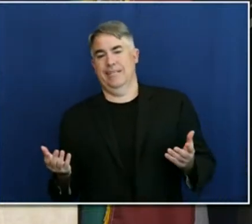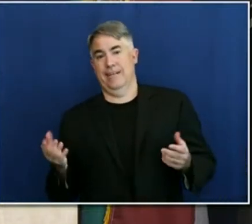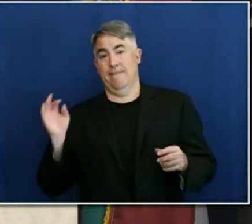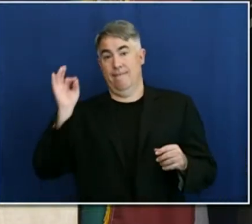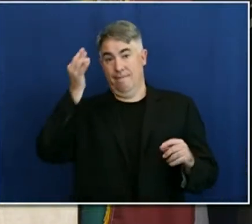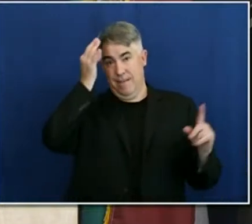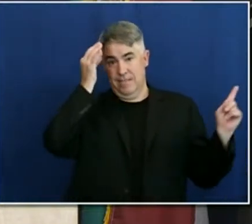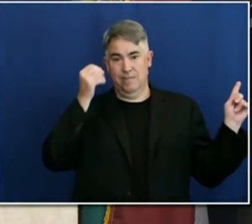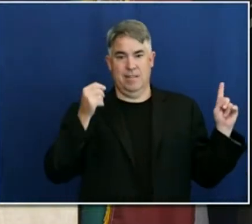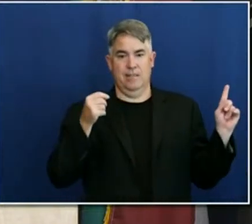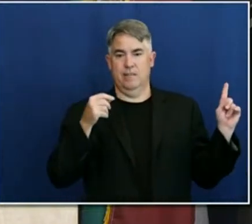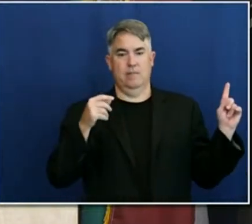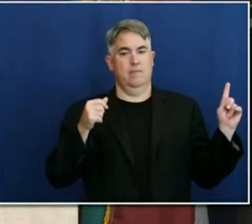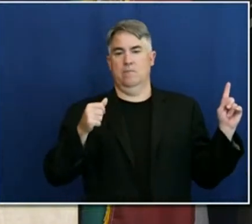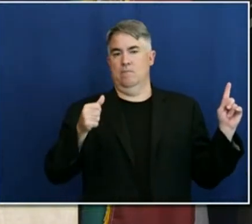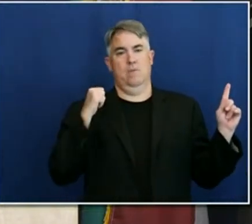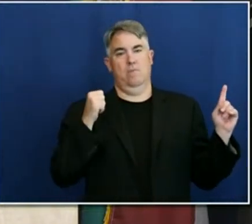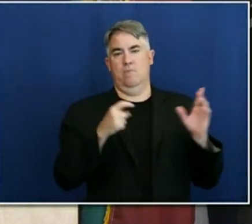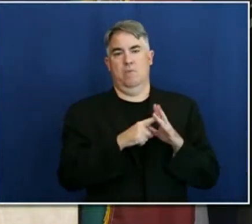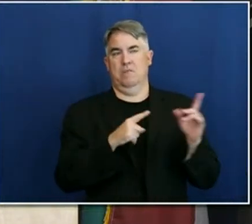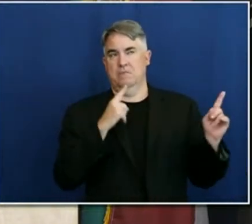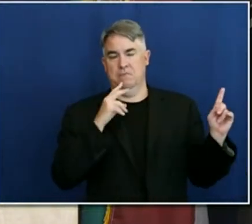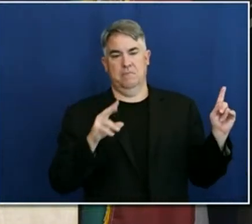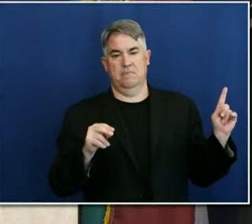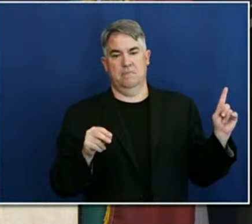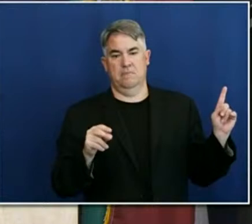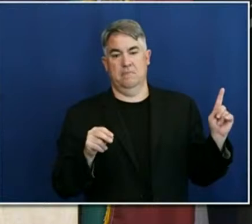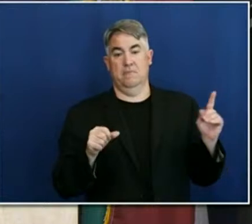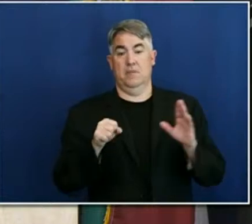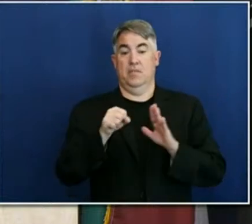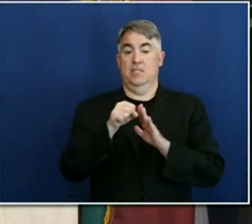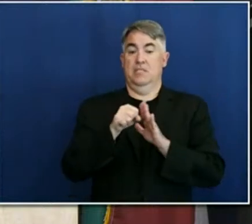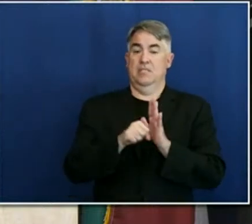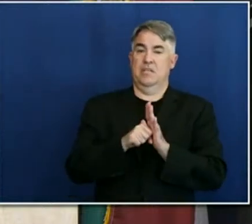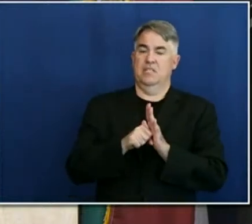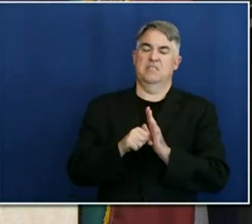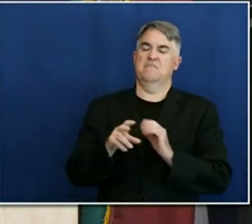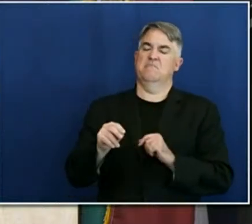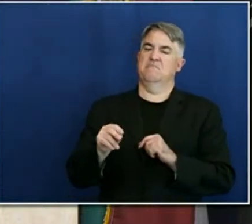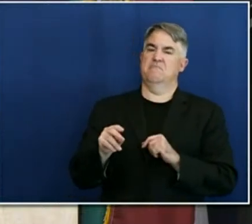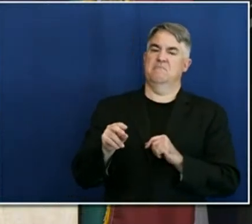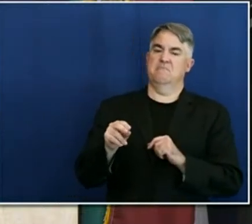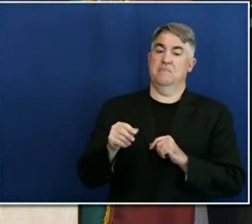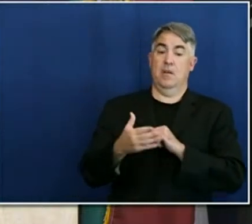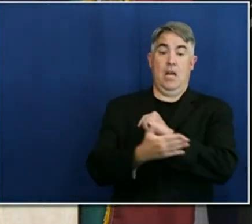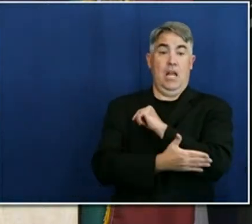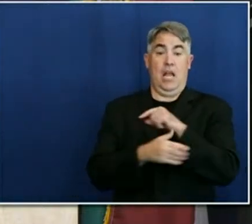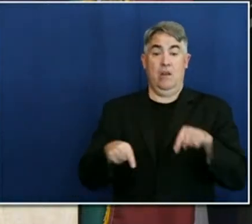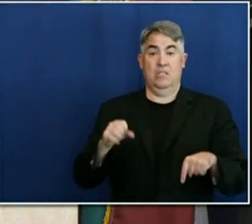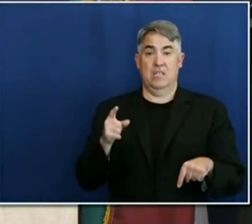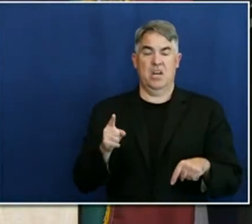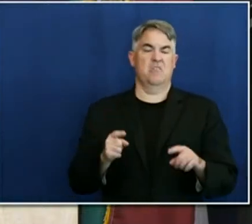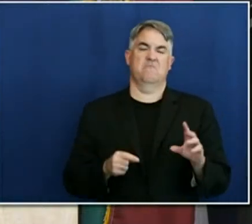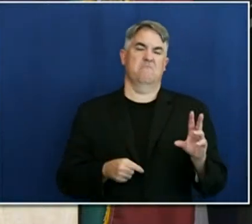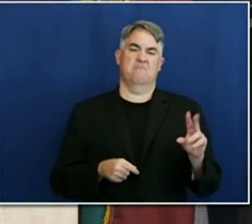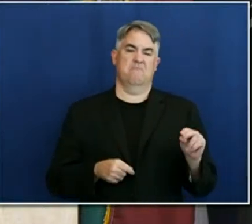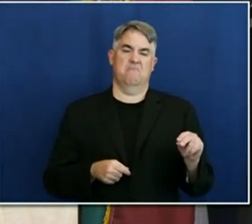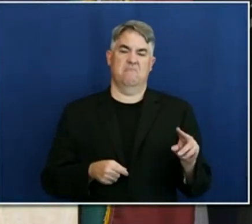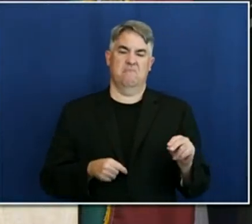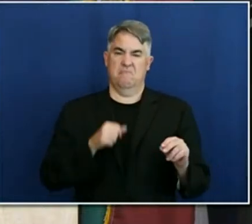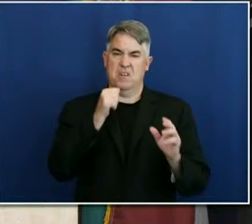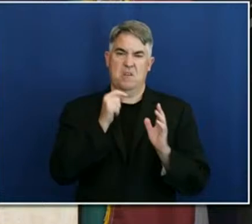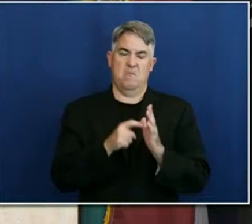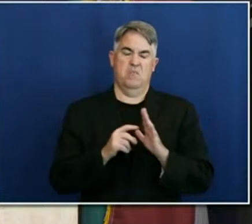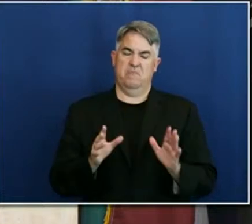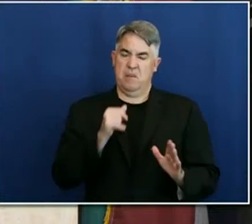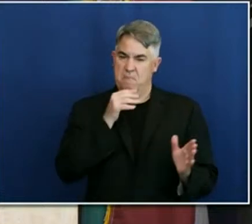going to require vaccine passports. State government has said they're not going to require vaccine passports. And the county government has said we're not going to require vaccine passports.